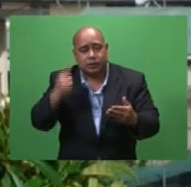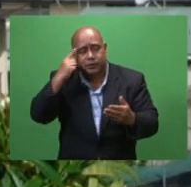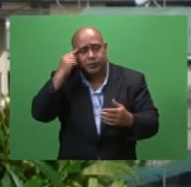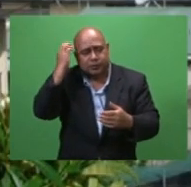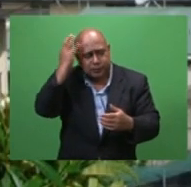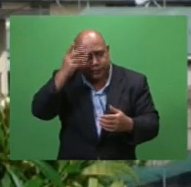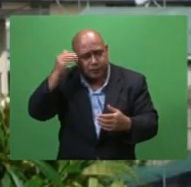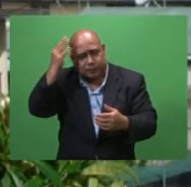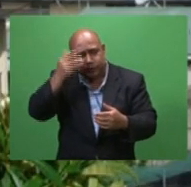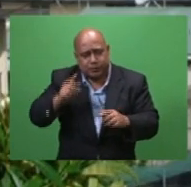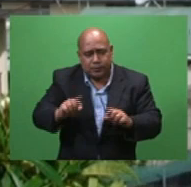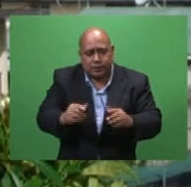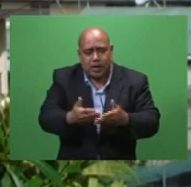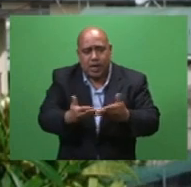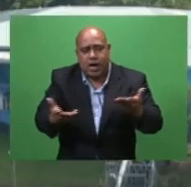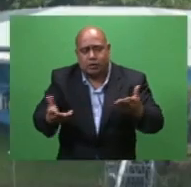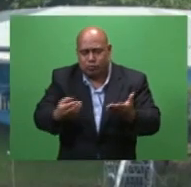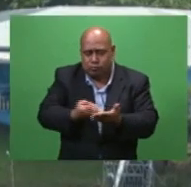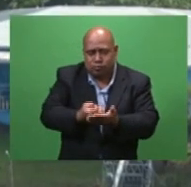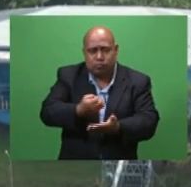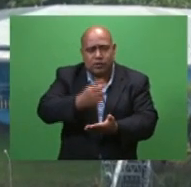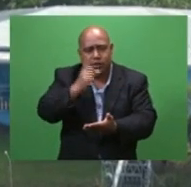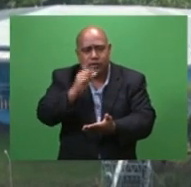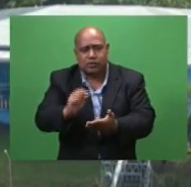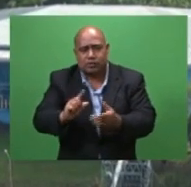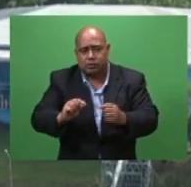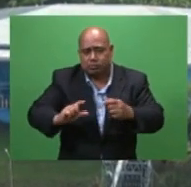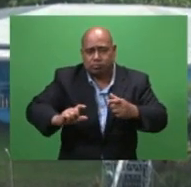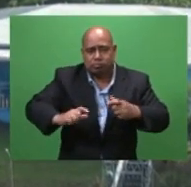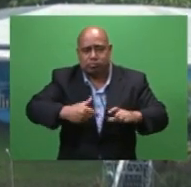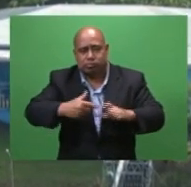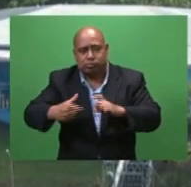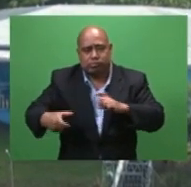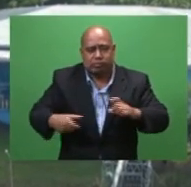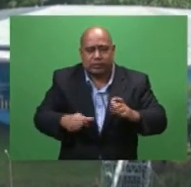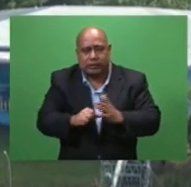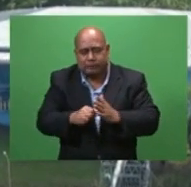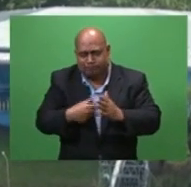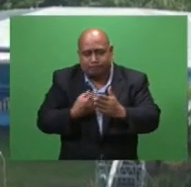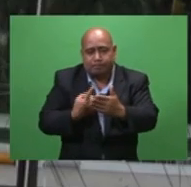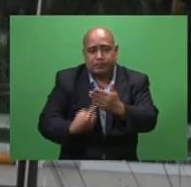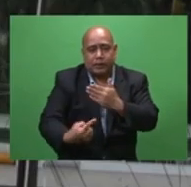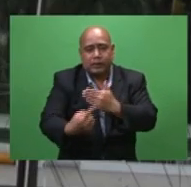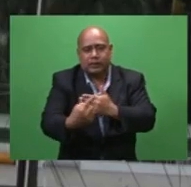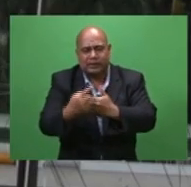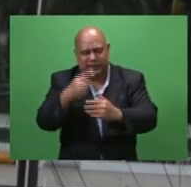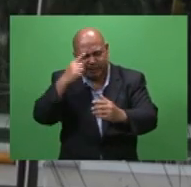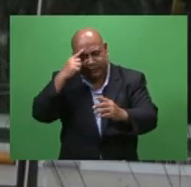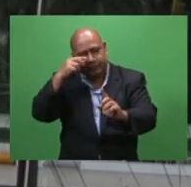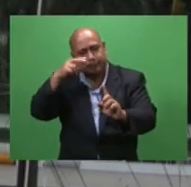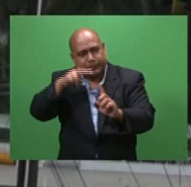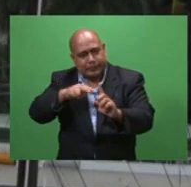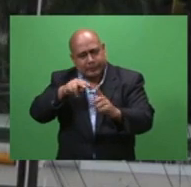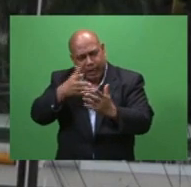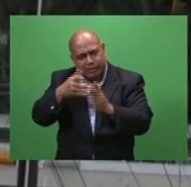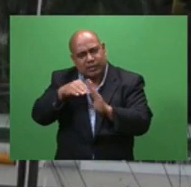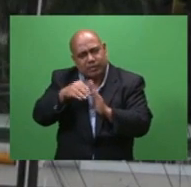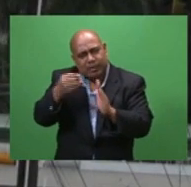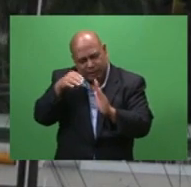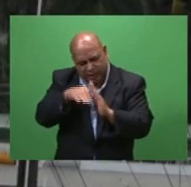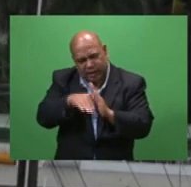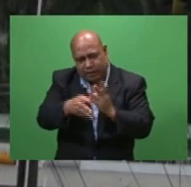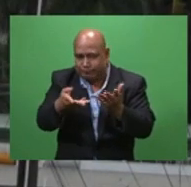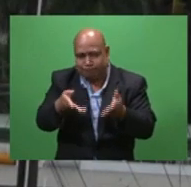for example, people are downgrading. They lived in a property which was 1,000. They want to go to something which is about